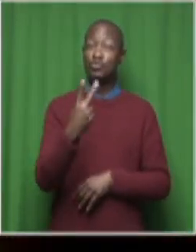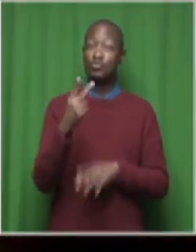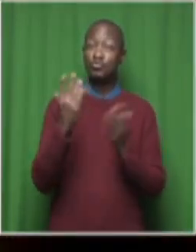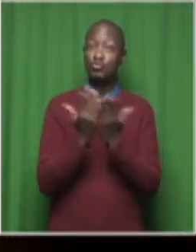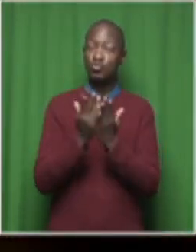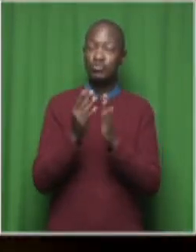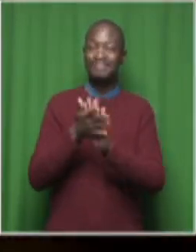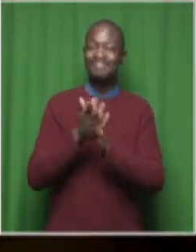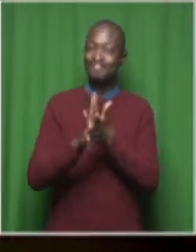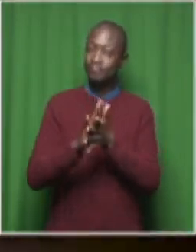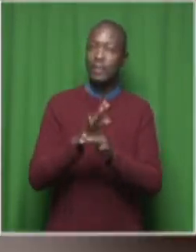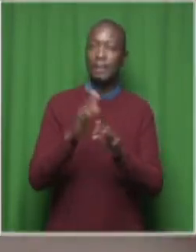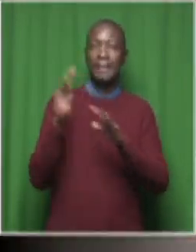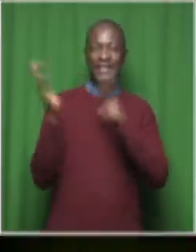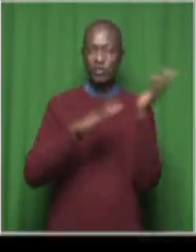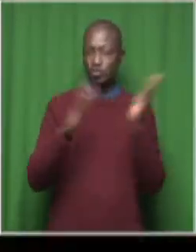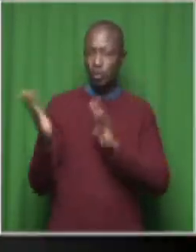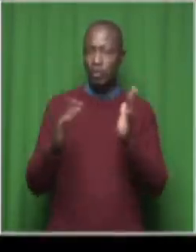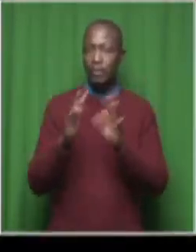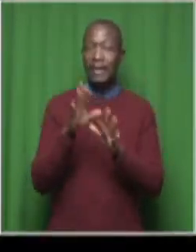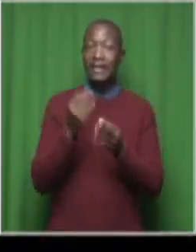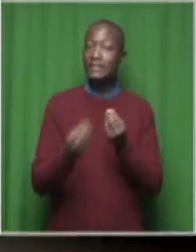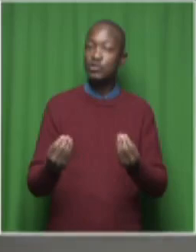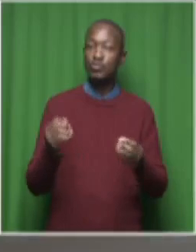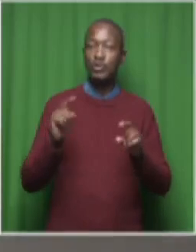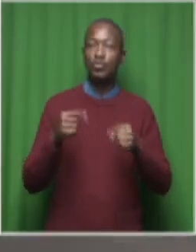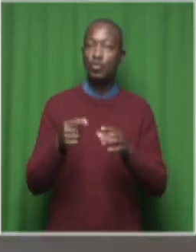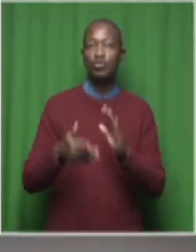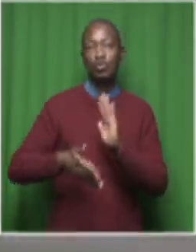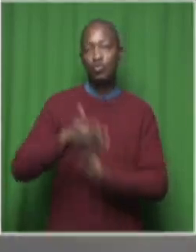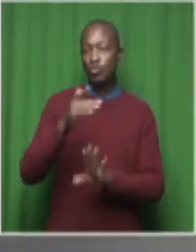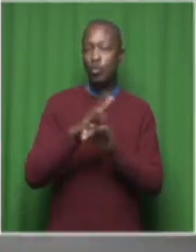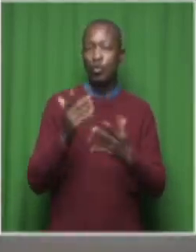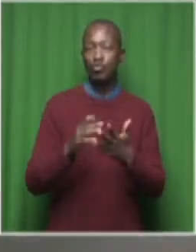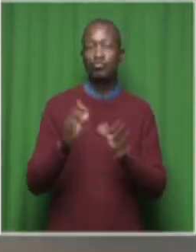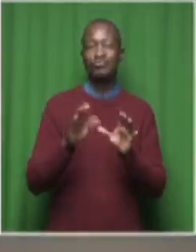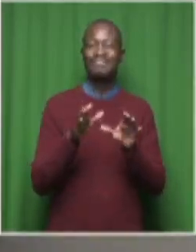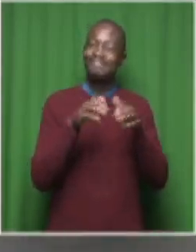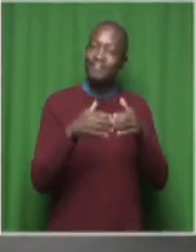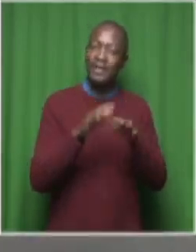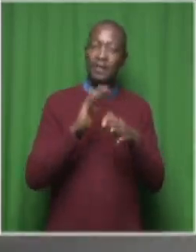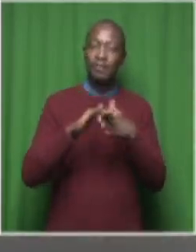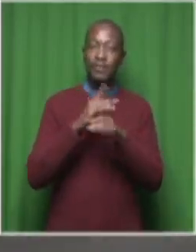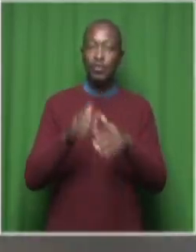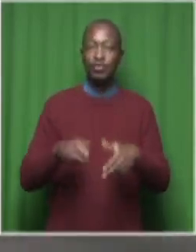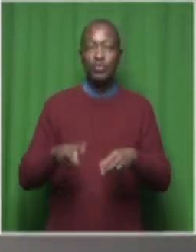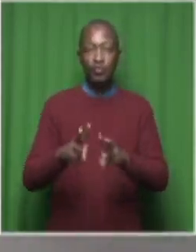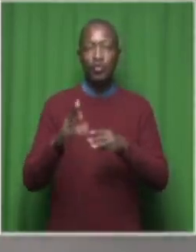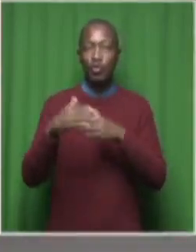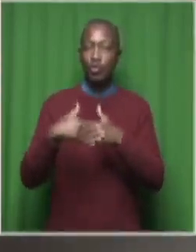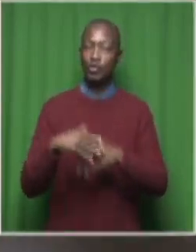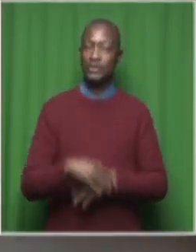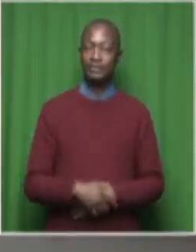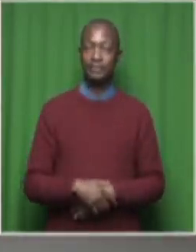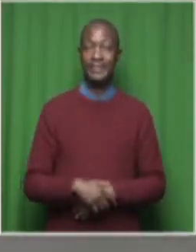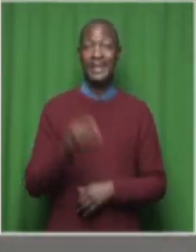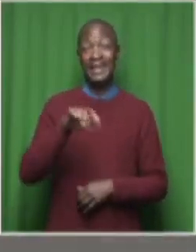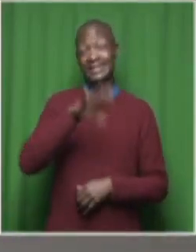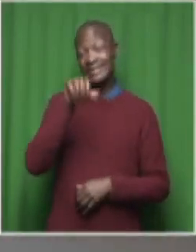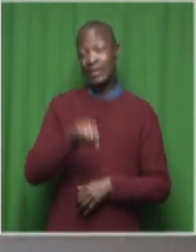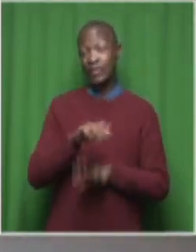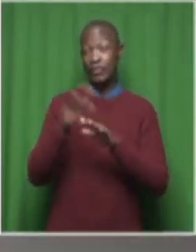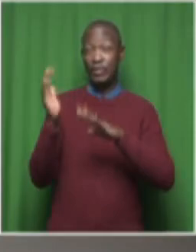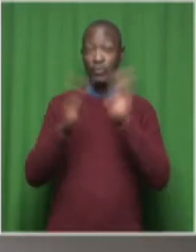been damaged by the storm, and children were unable to attend classes due to road closures. The South African Weather